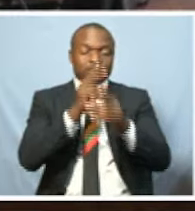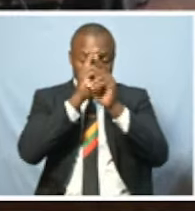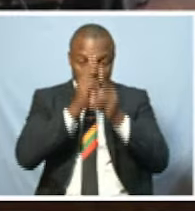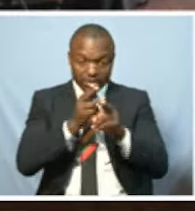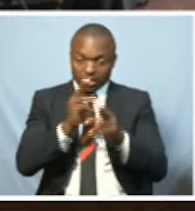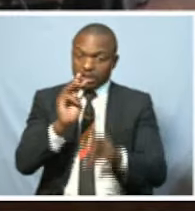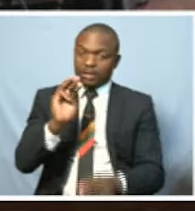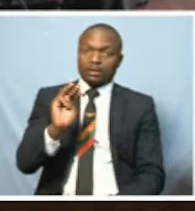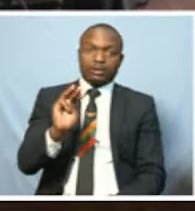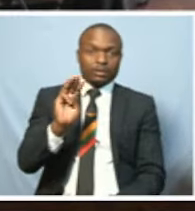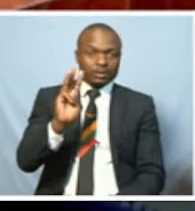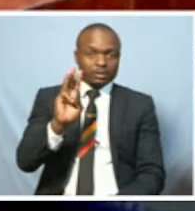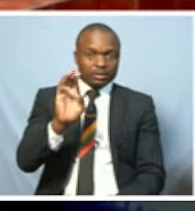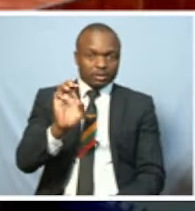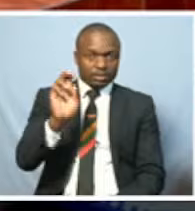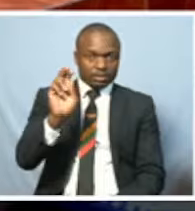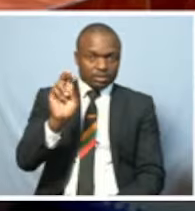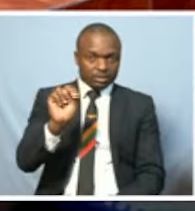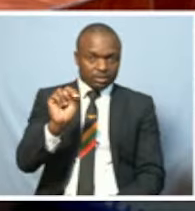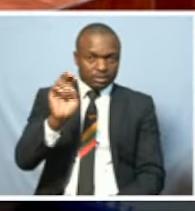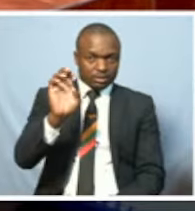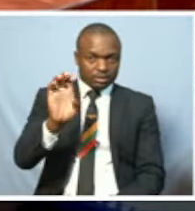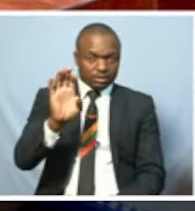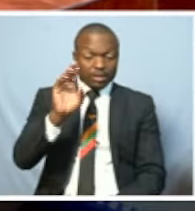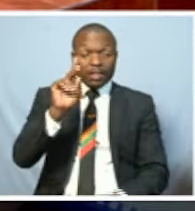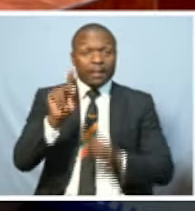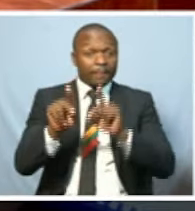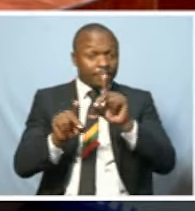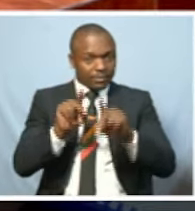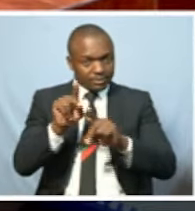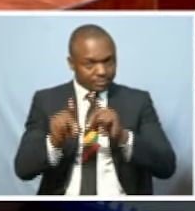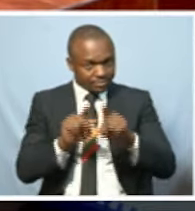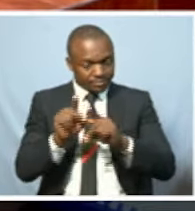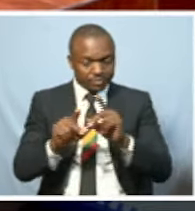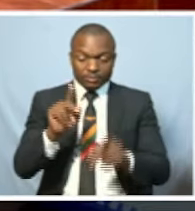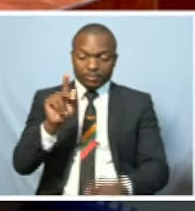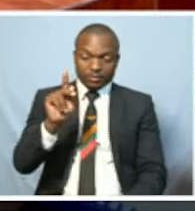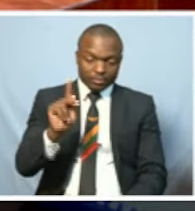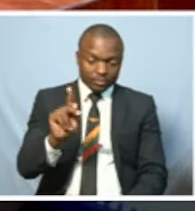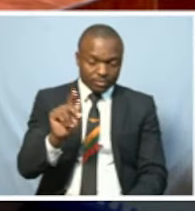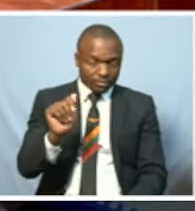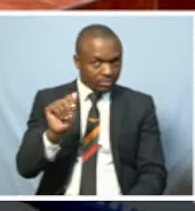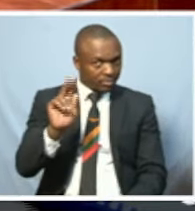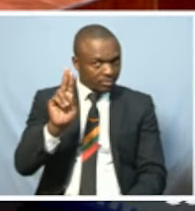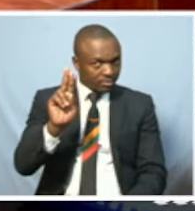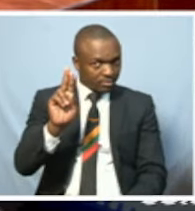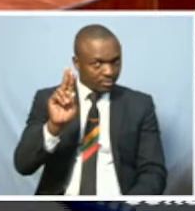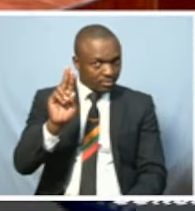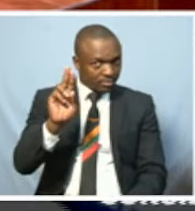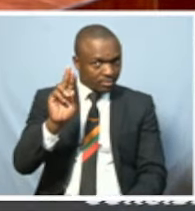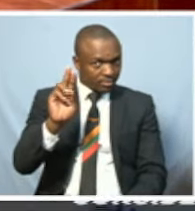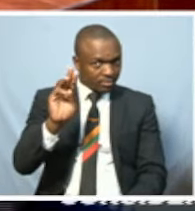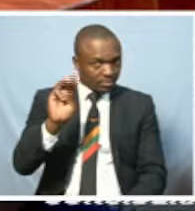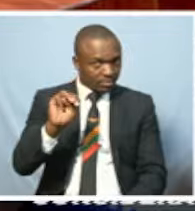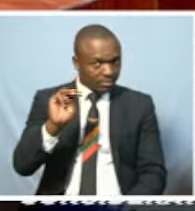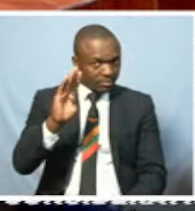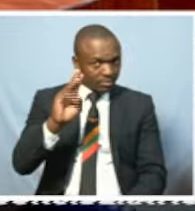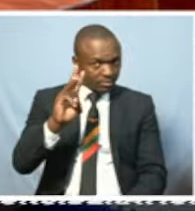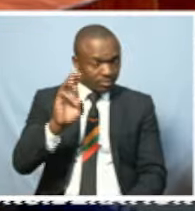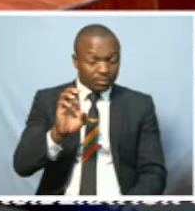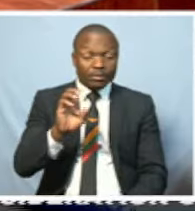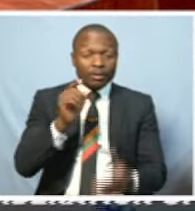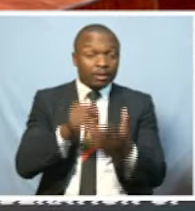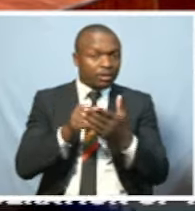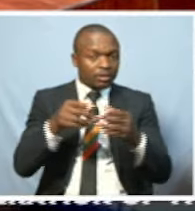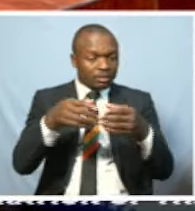said, the people of Kaumbwe, because these projects are actually submitted by the